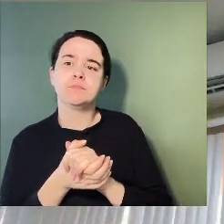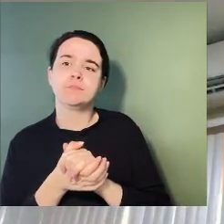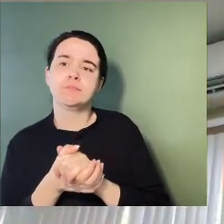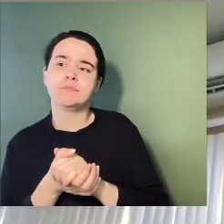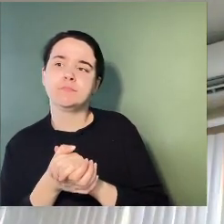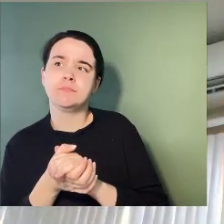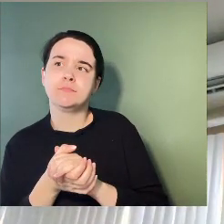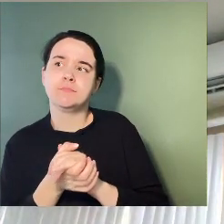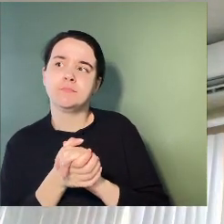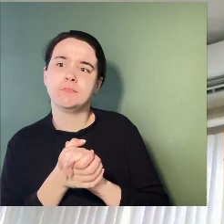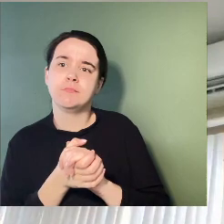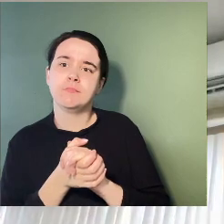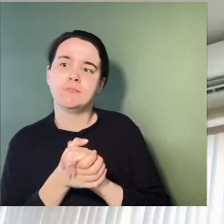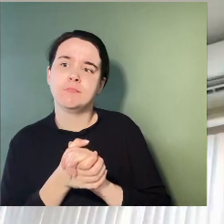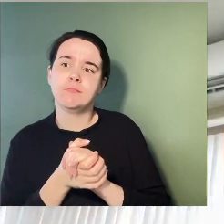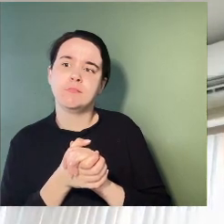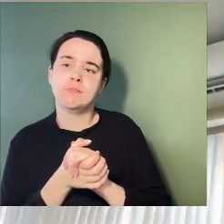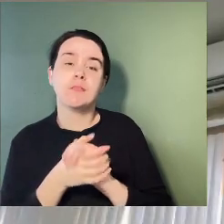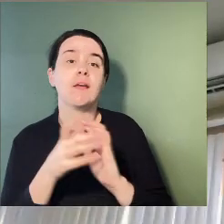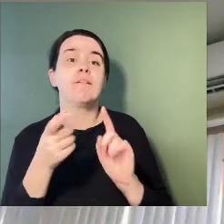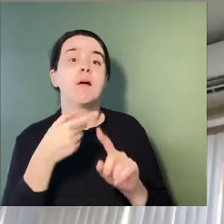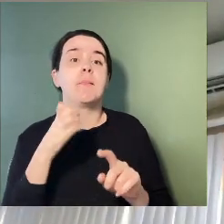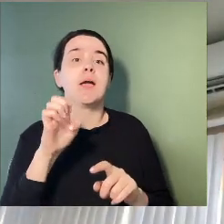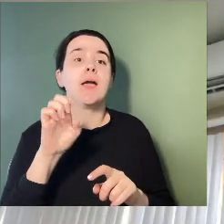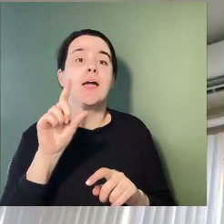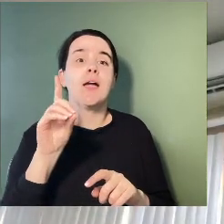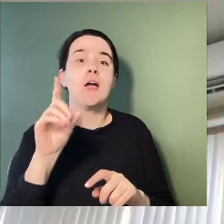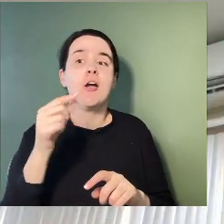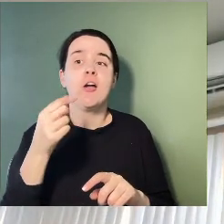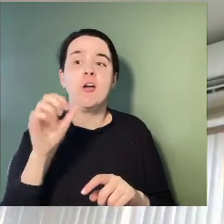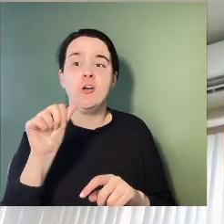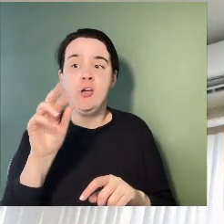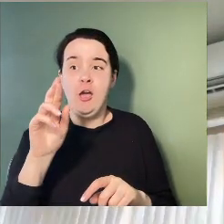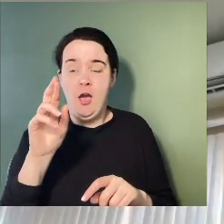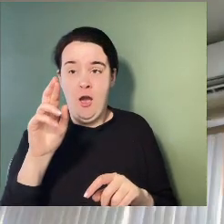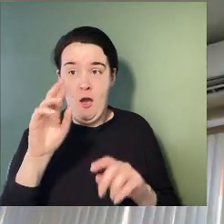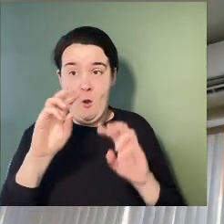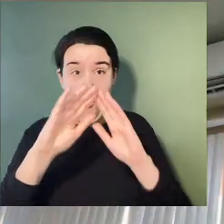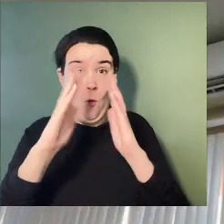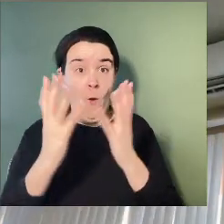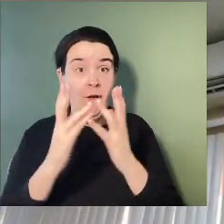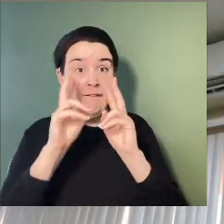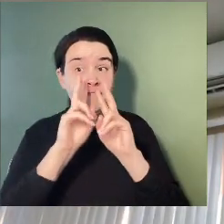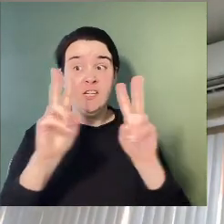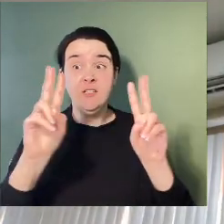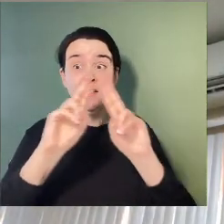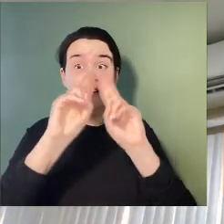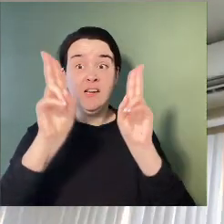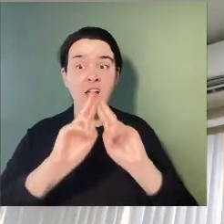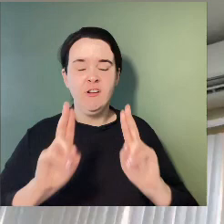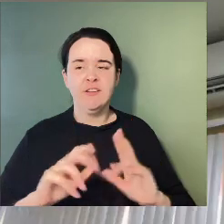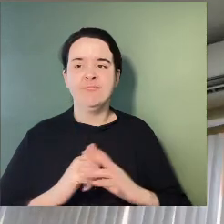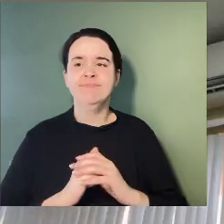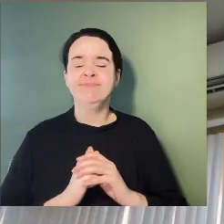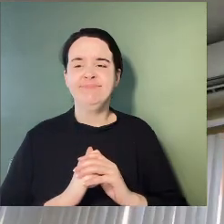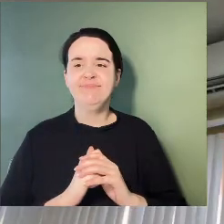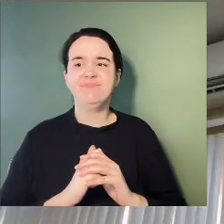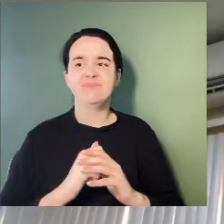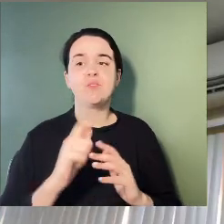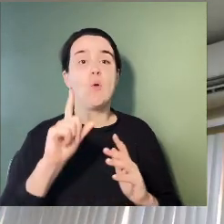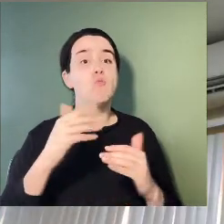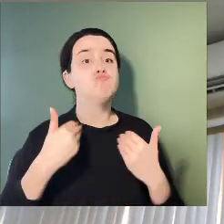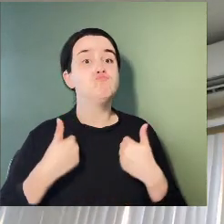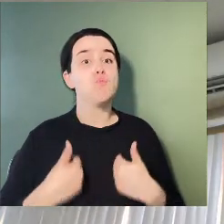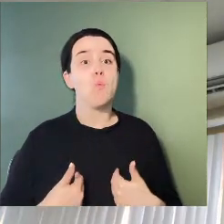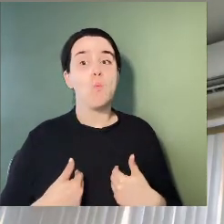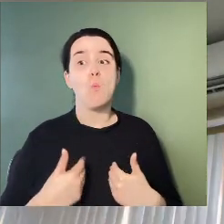And this is from Edgar from World Vision International, who asks, what role does